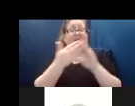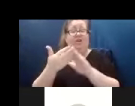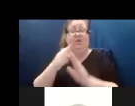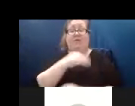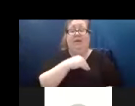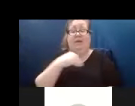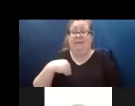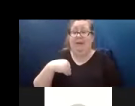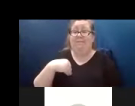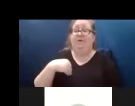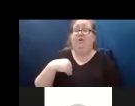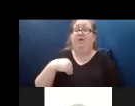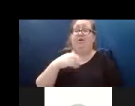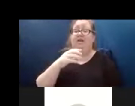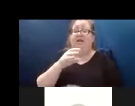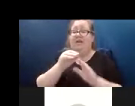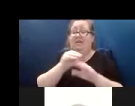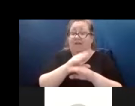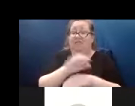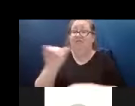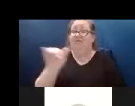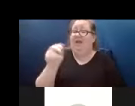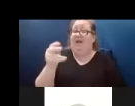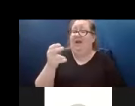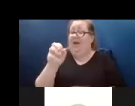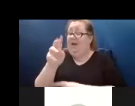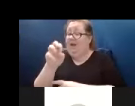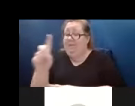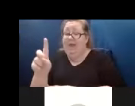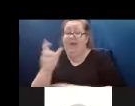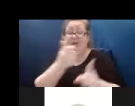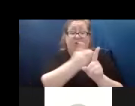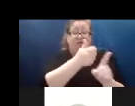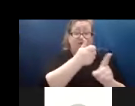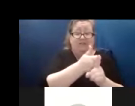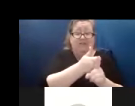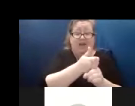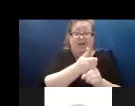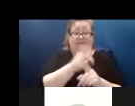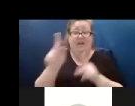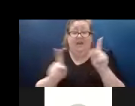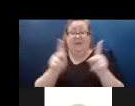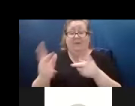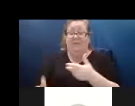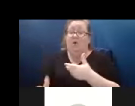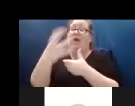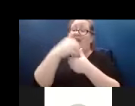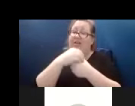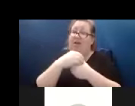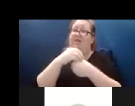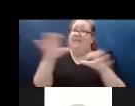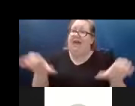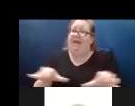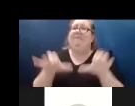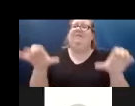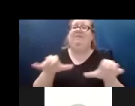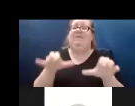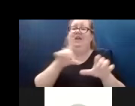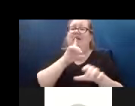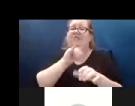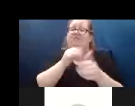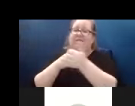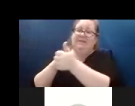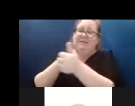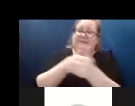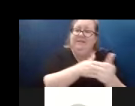like Ahmed, and then folks like yourself that are engaging actively in this project and really steering how it